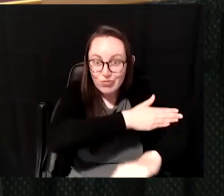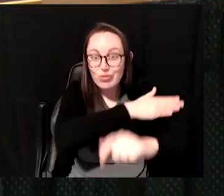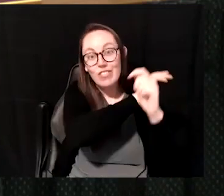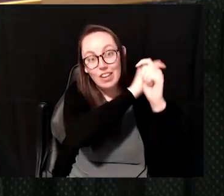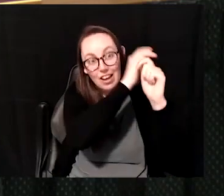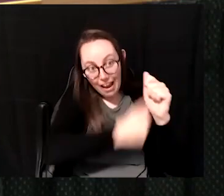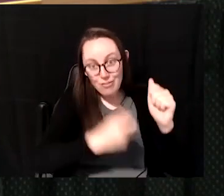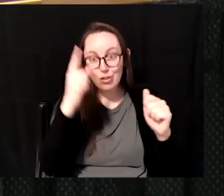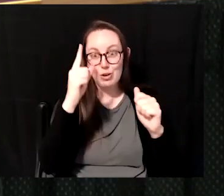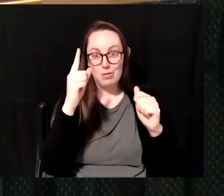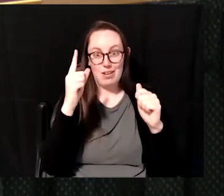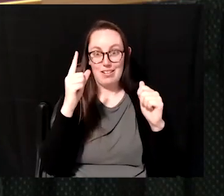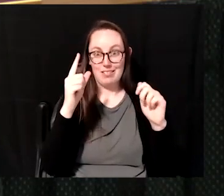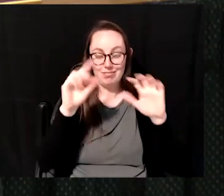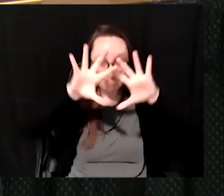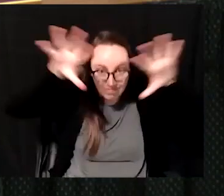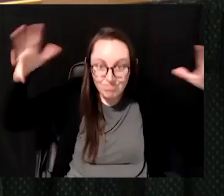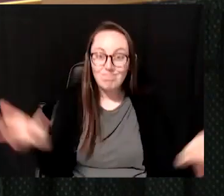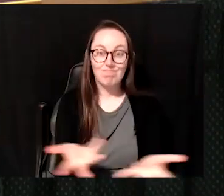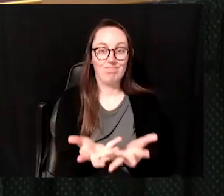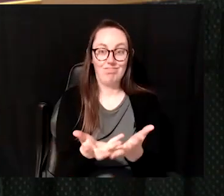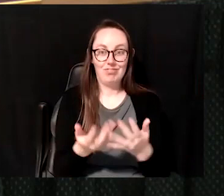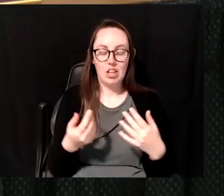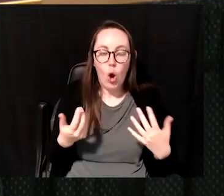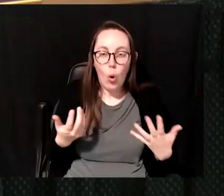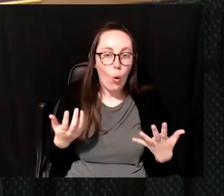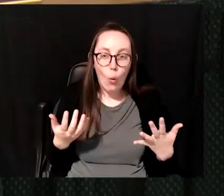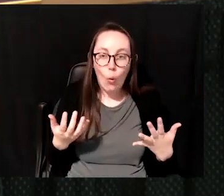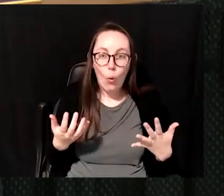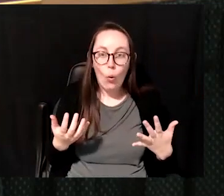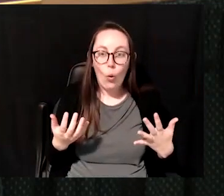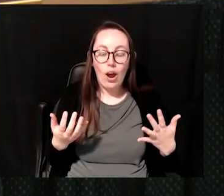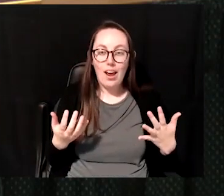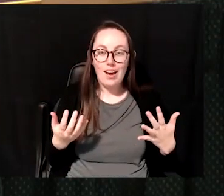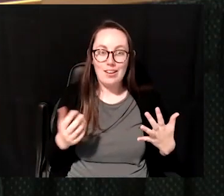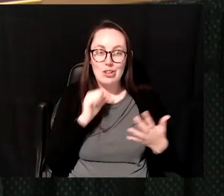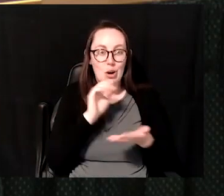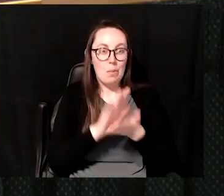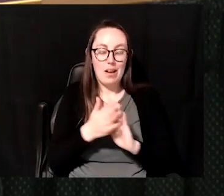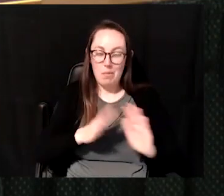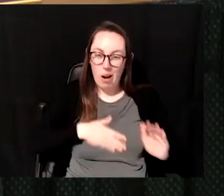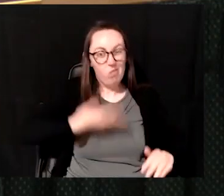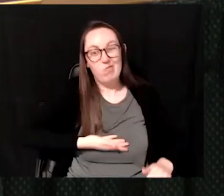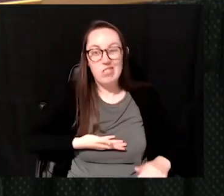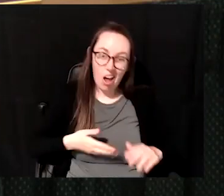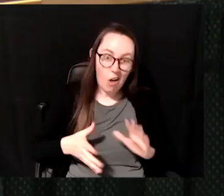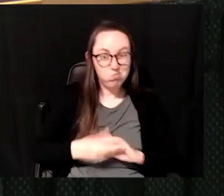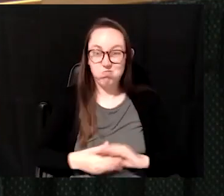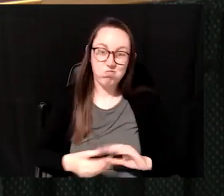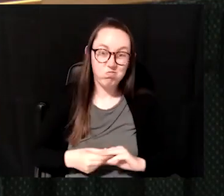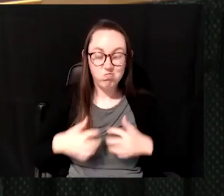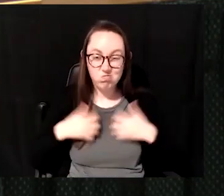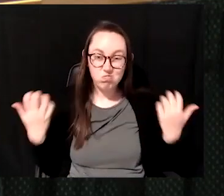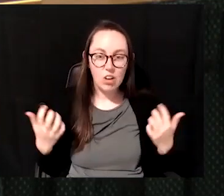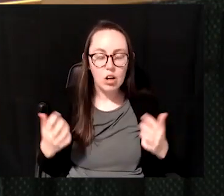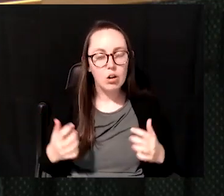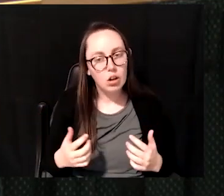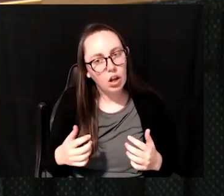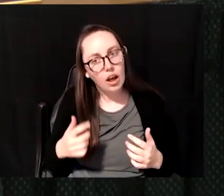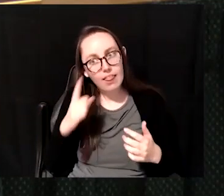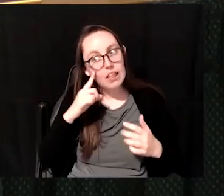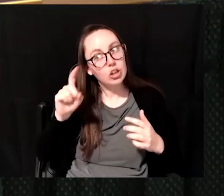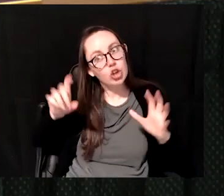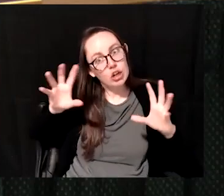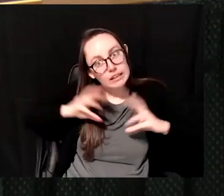that's what we're trying to do so let's not get too upset about it all and let's take Liz's motion I think it's reasonable